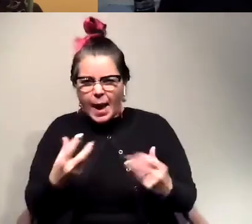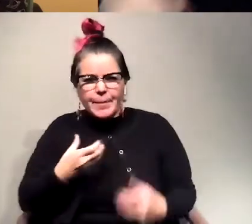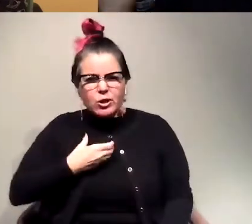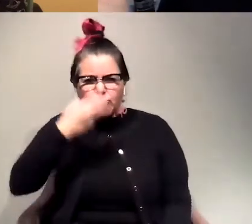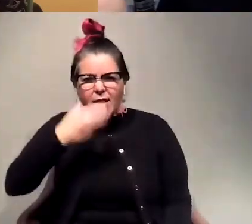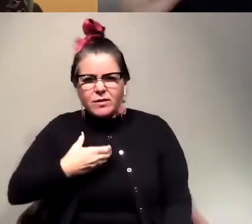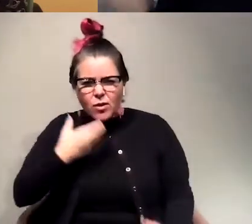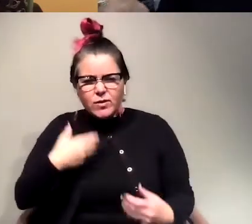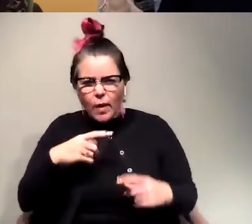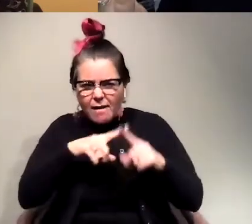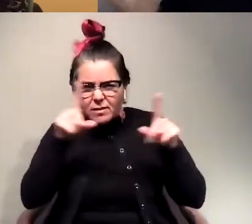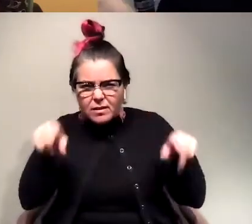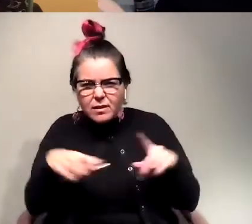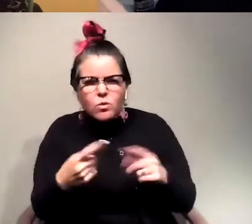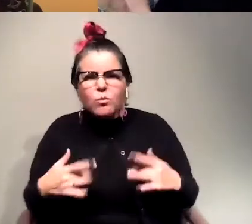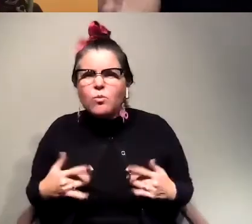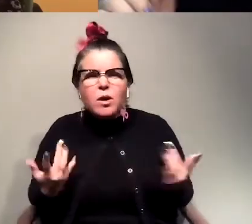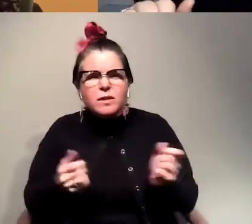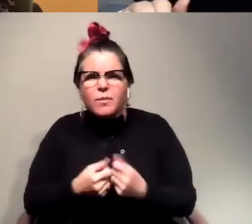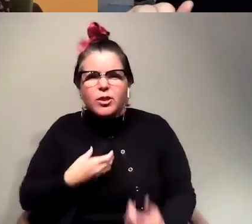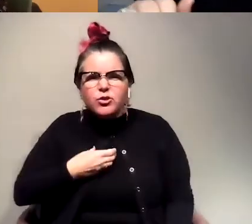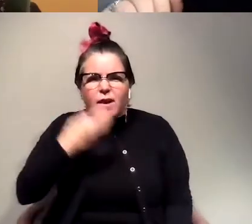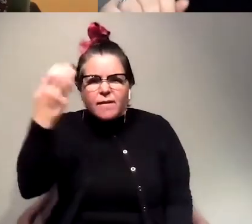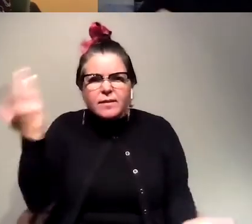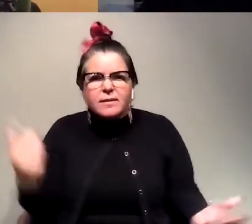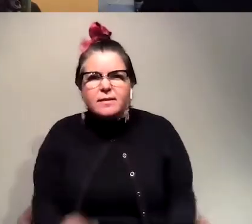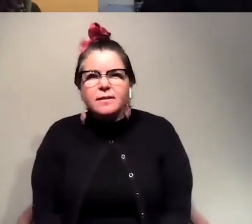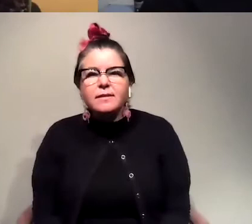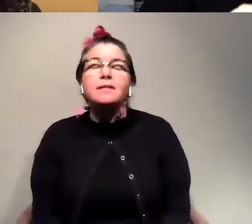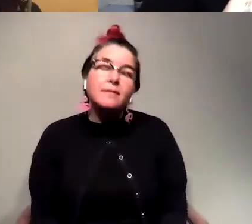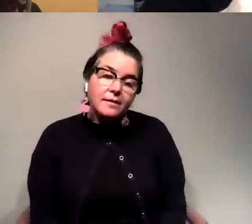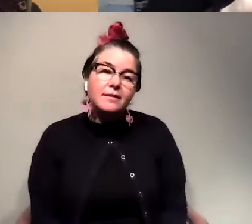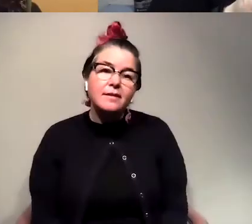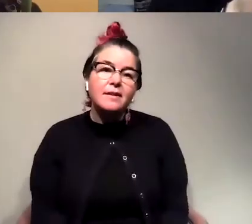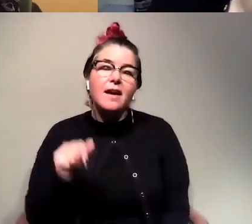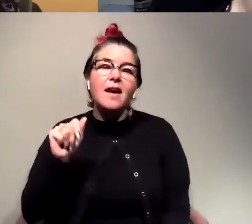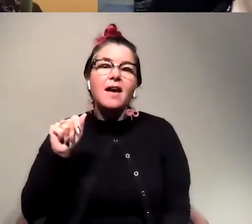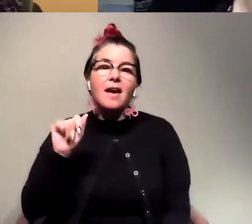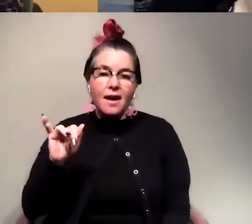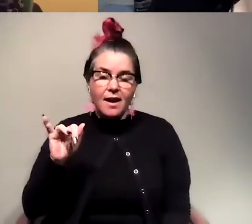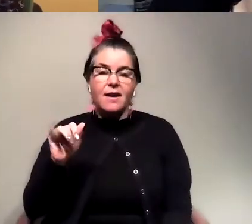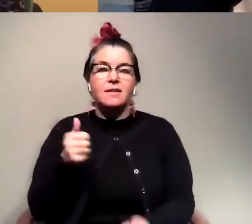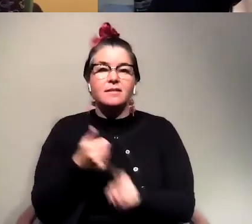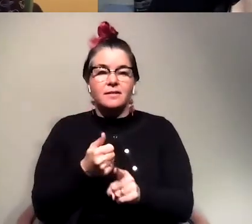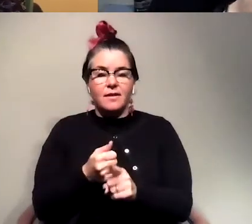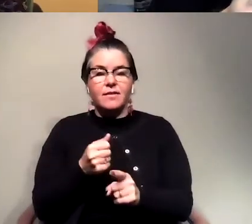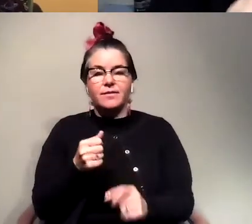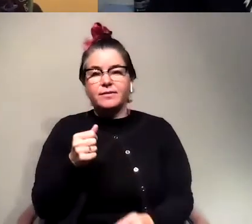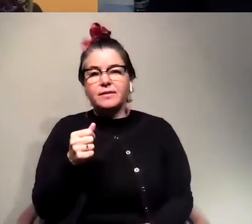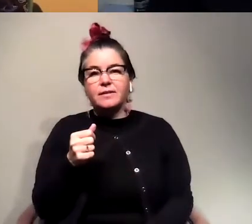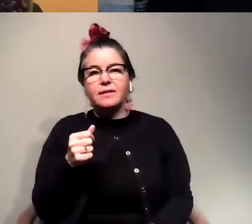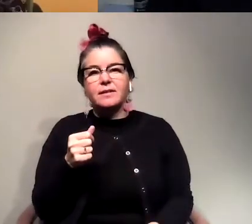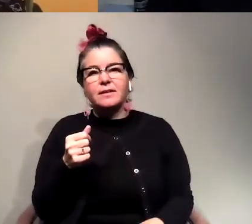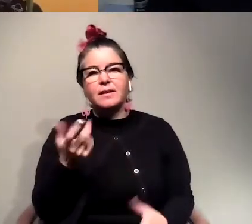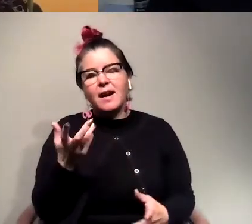frame? And can you tell us like what the deal is with the giraffe thing? Yeah, so AI has it's a bit of a